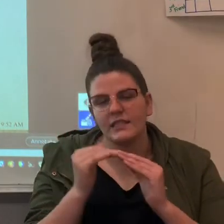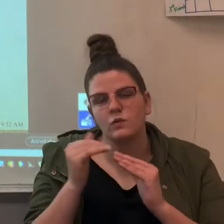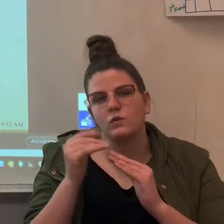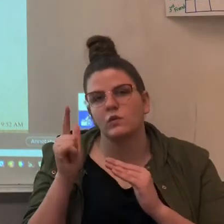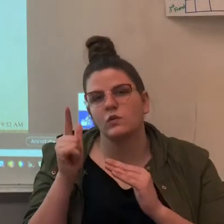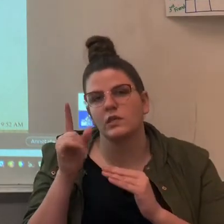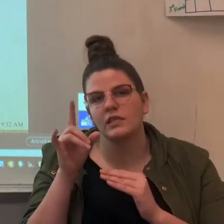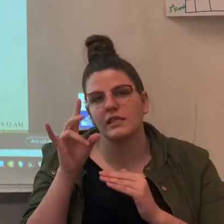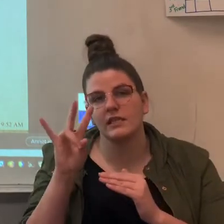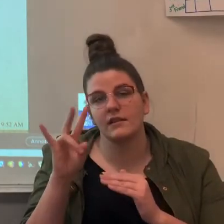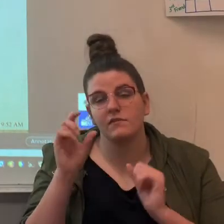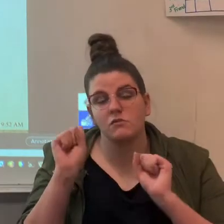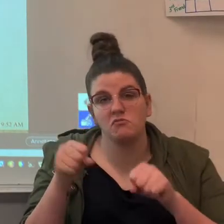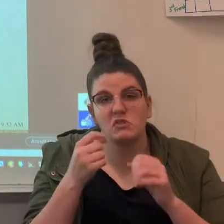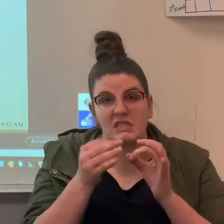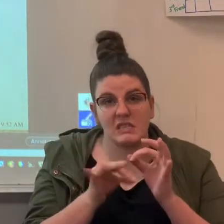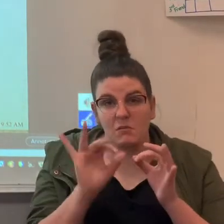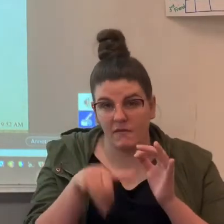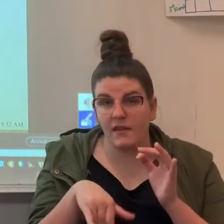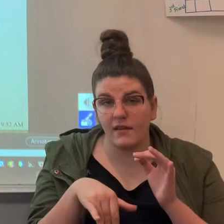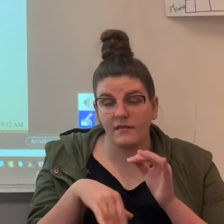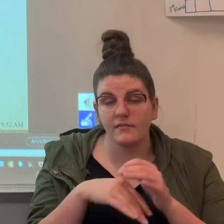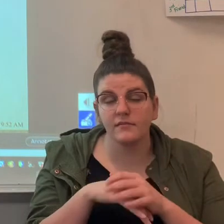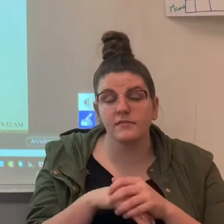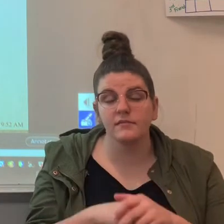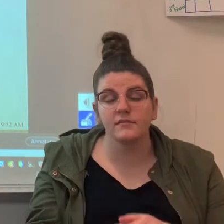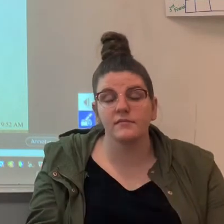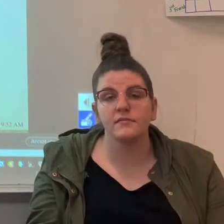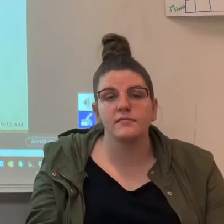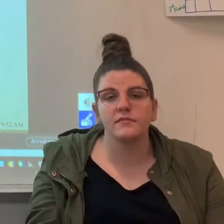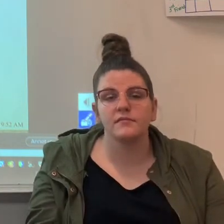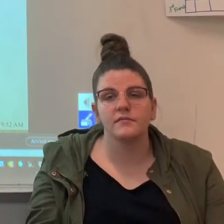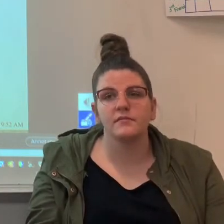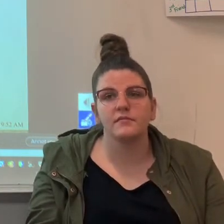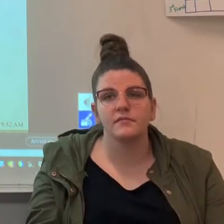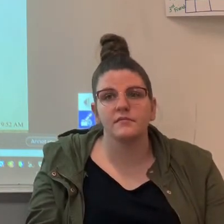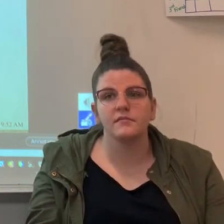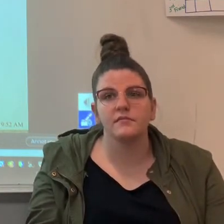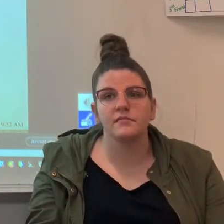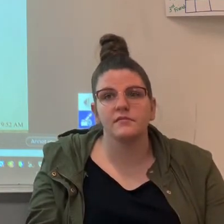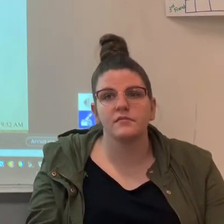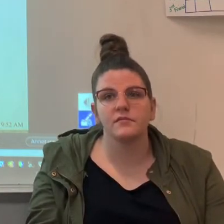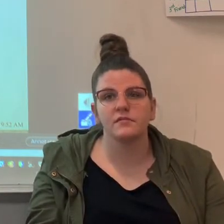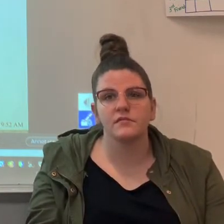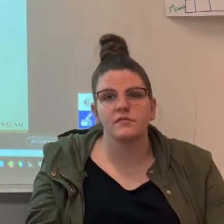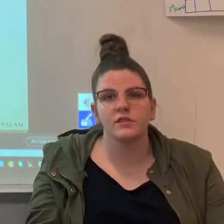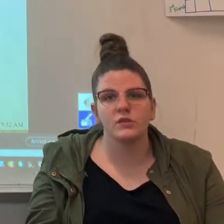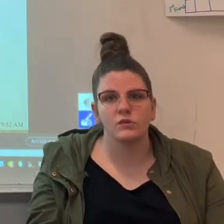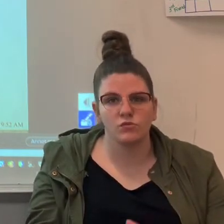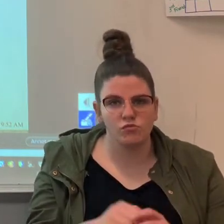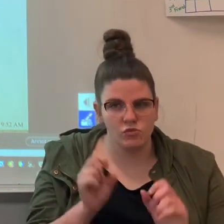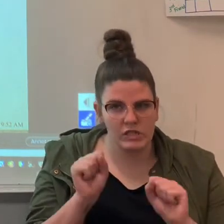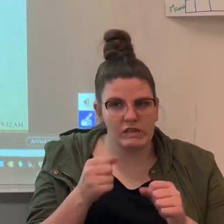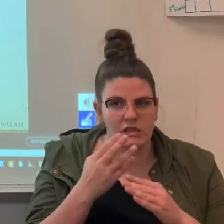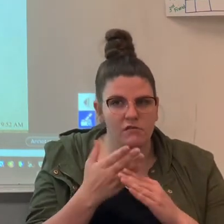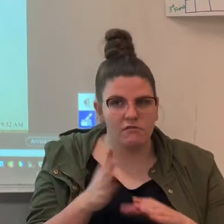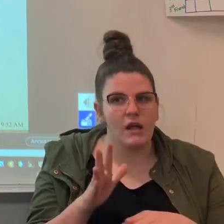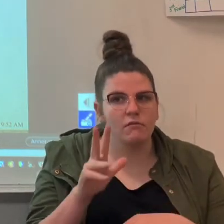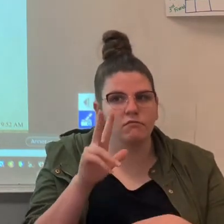Okay, now we could simplify that down to dividing it out by 3, and we would